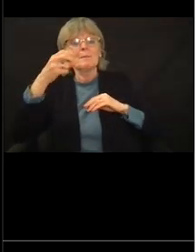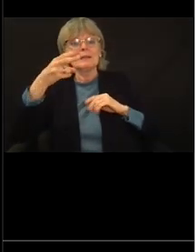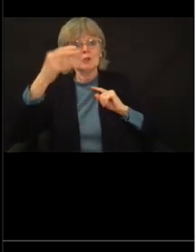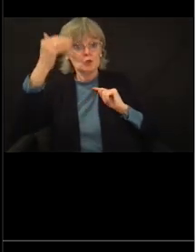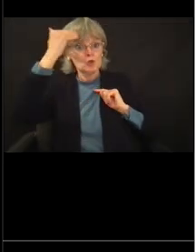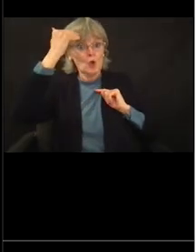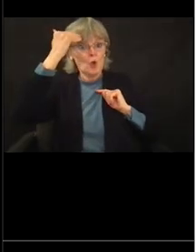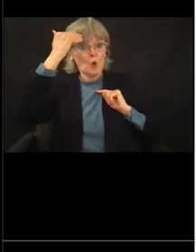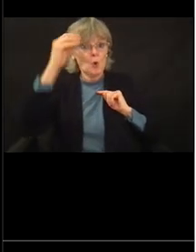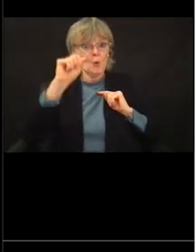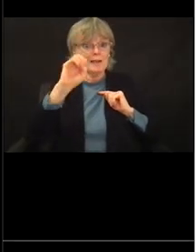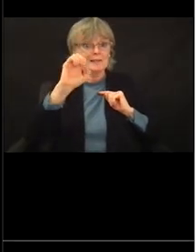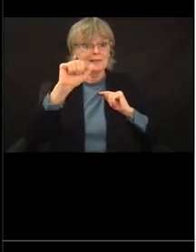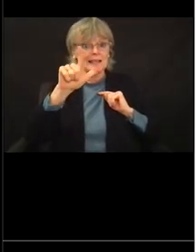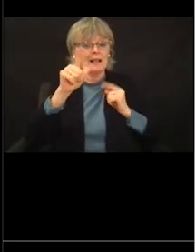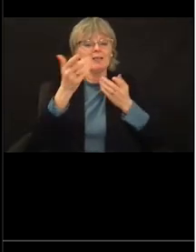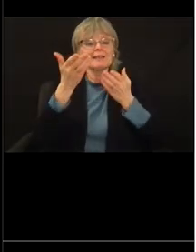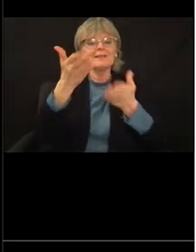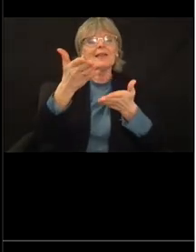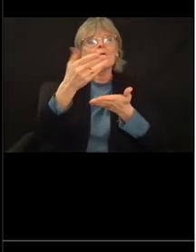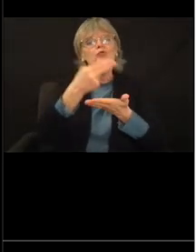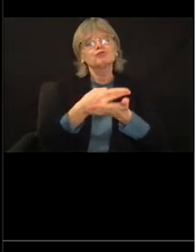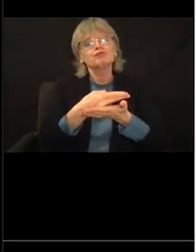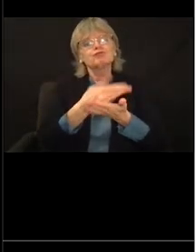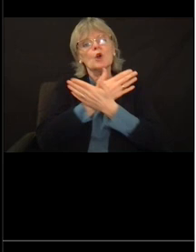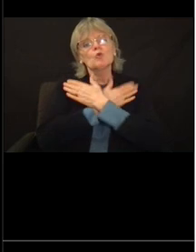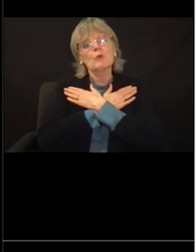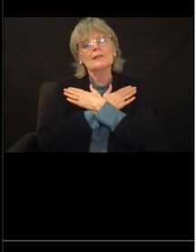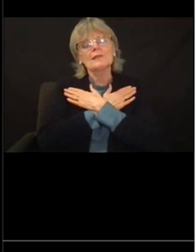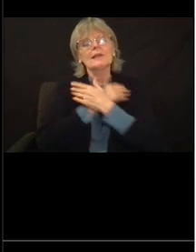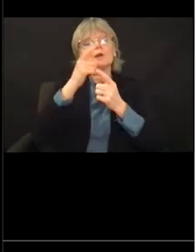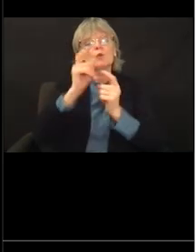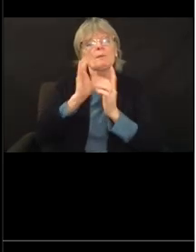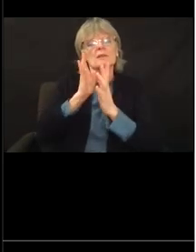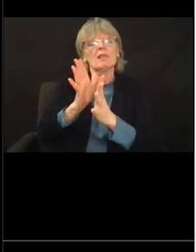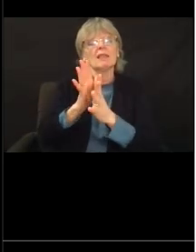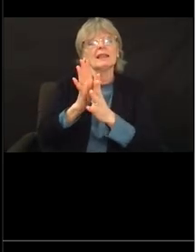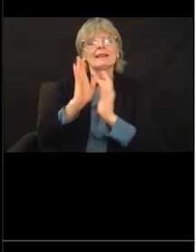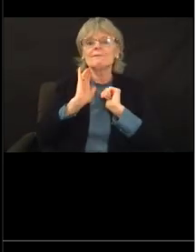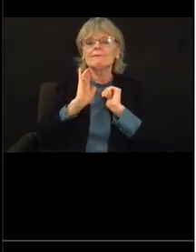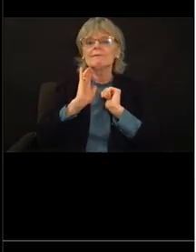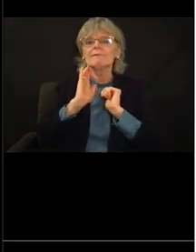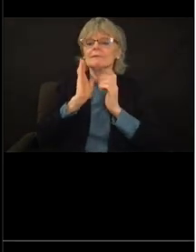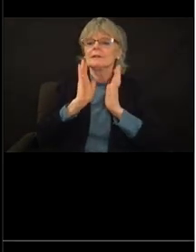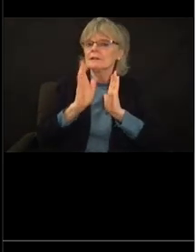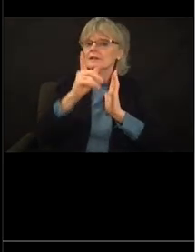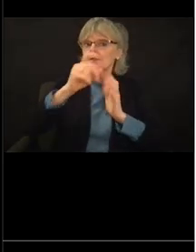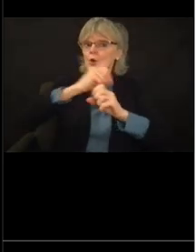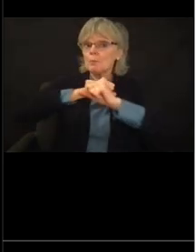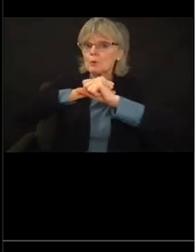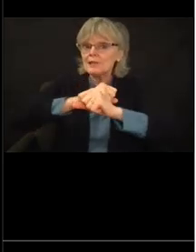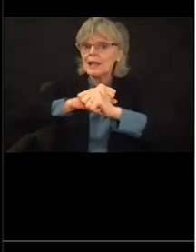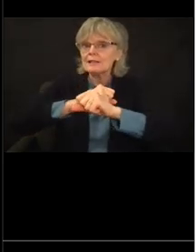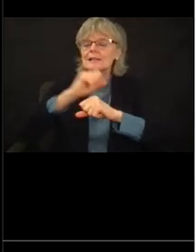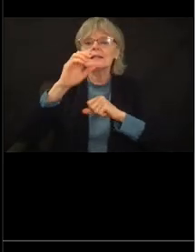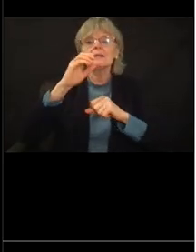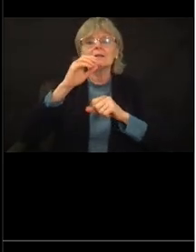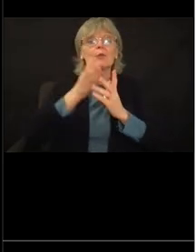here resting, and we have to keep our distance, right? Because remember, they're endangered species, they're protected by the Marine Mammal